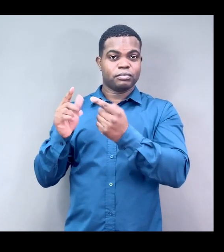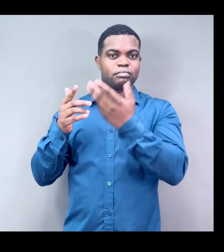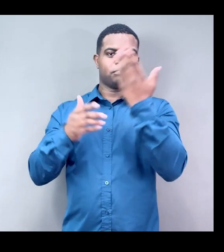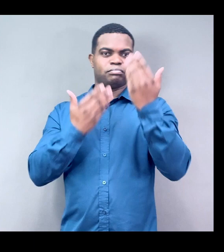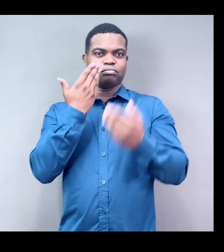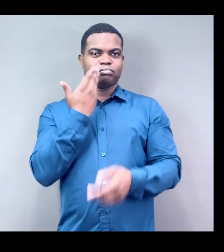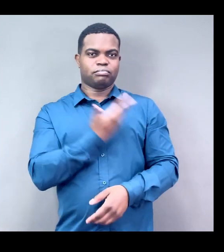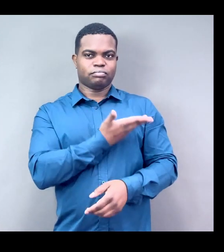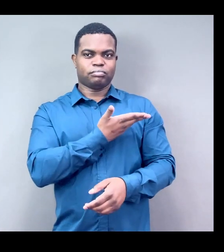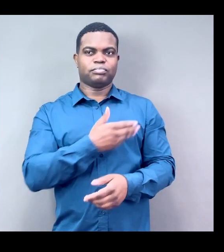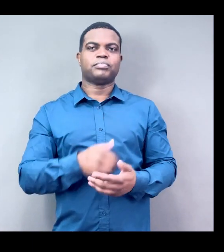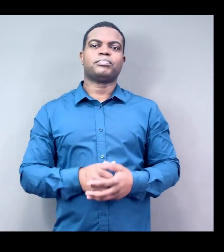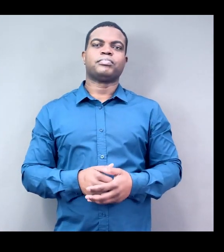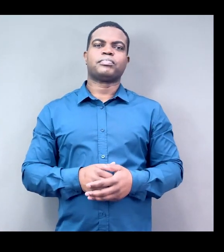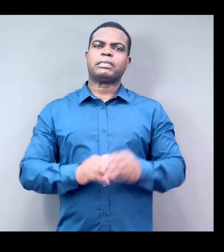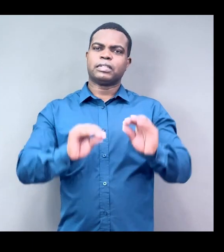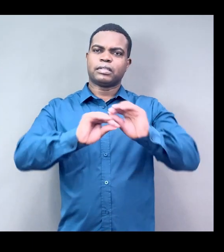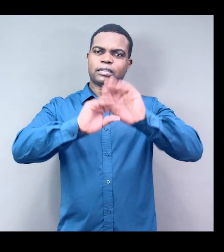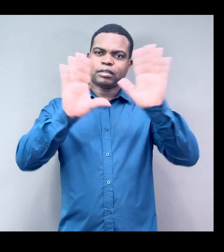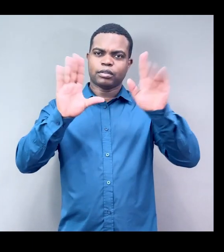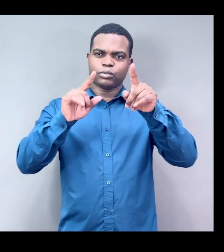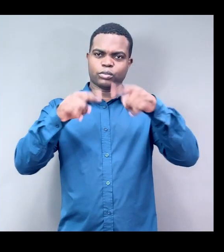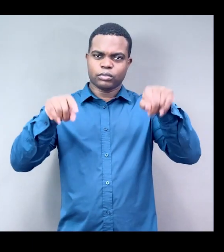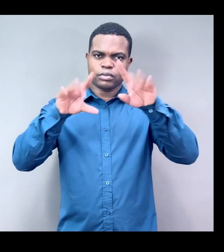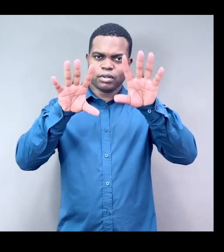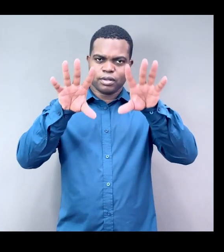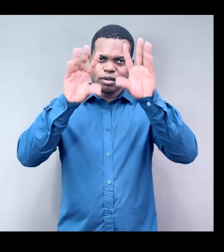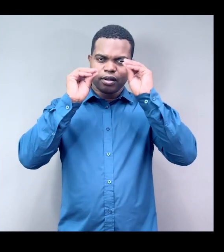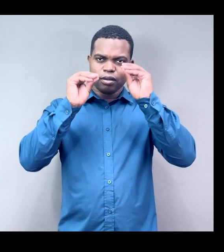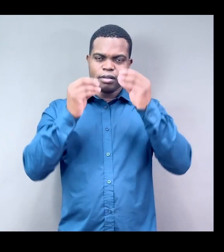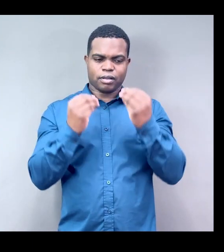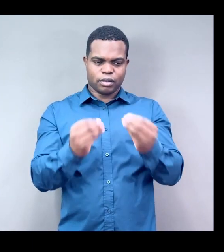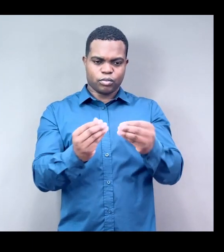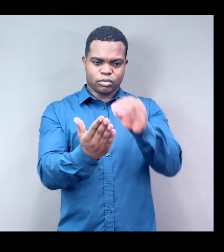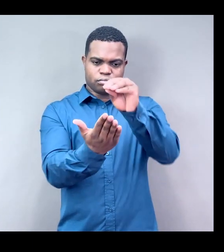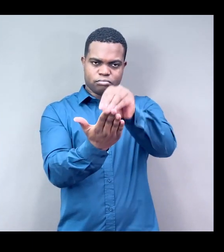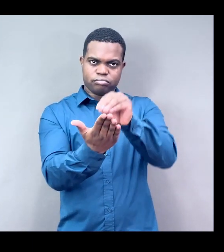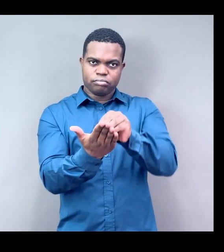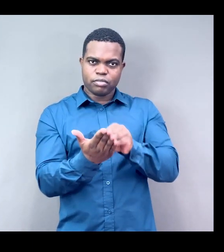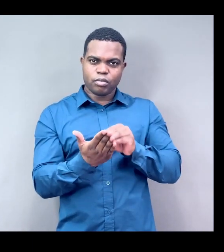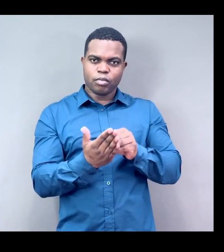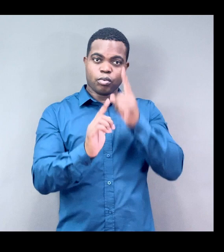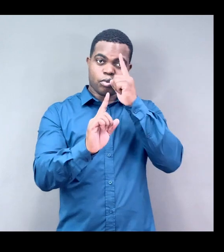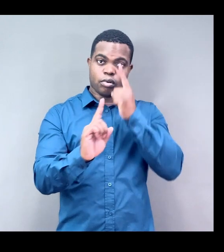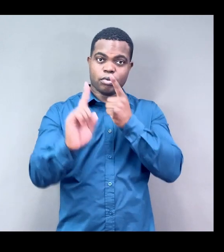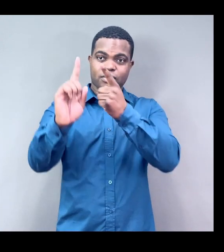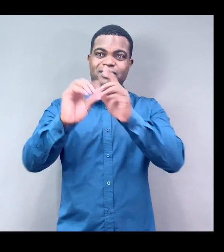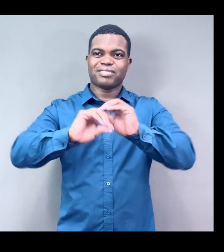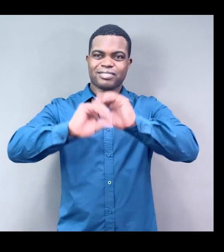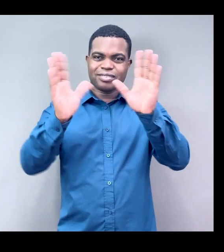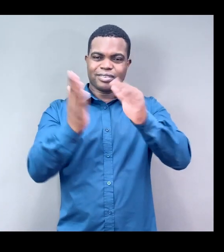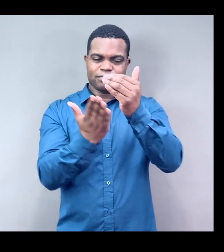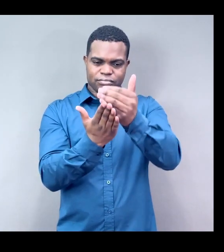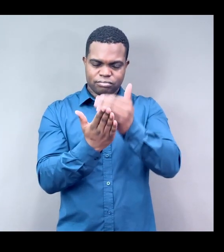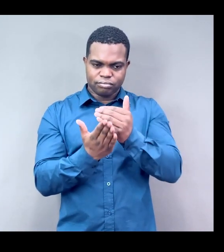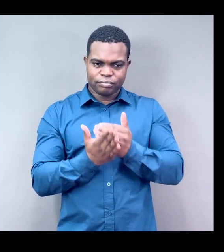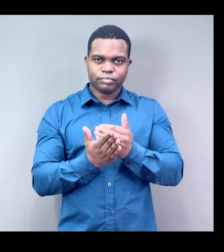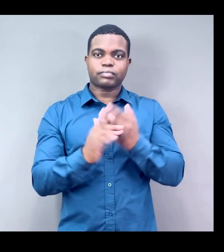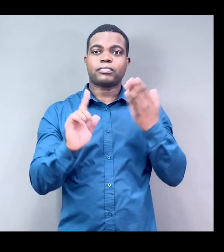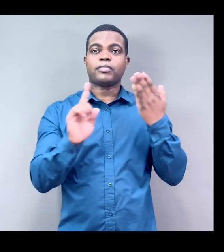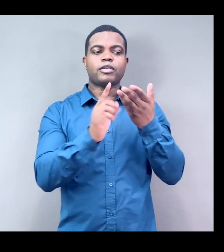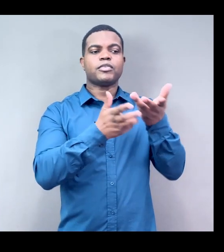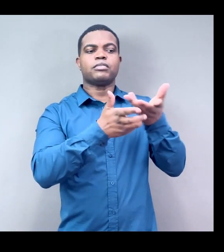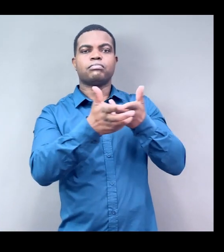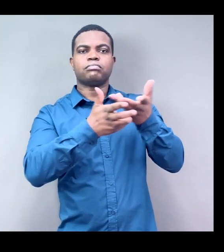These are the learning objectives, and you will be learning how to set clear objectives and